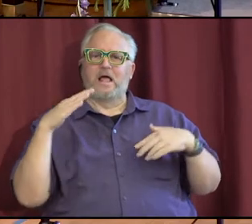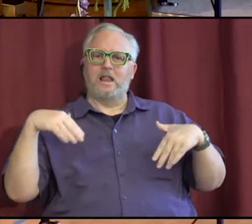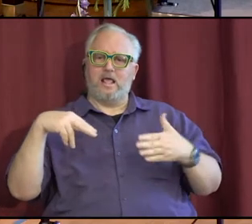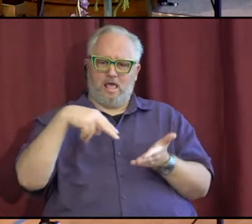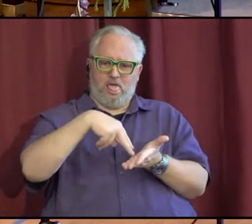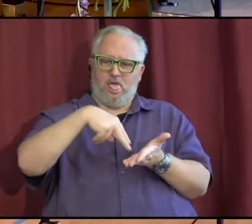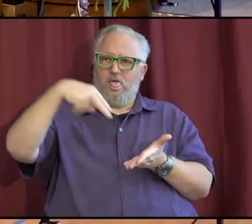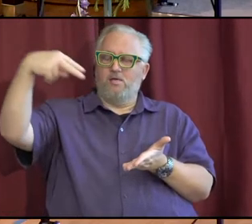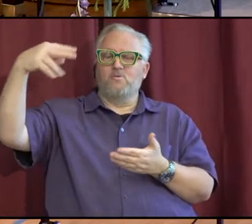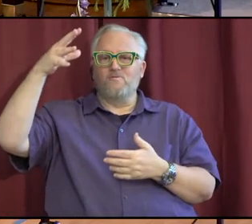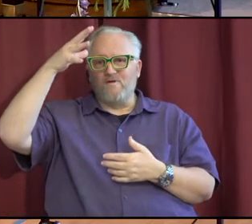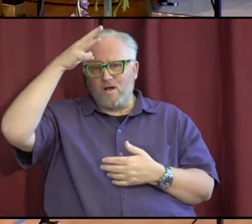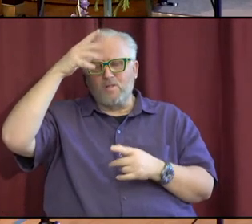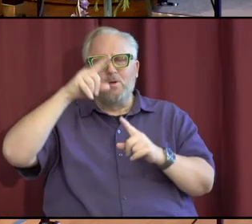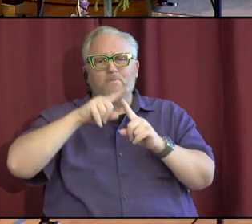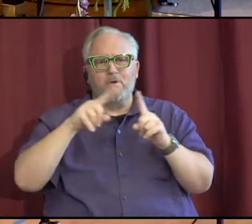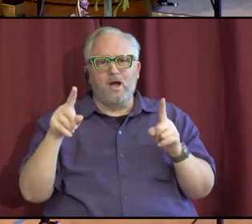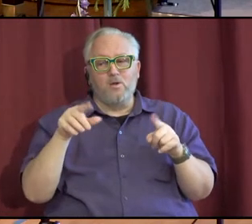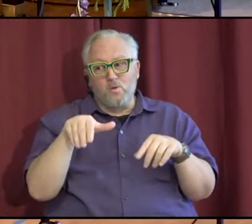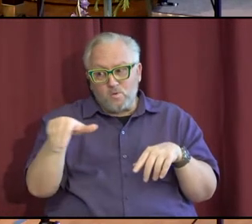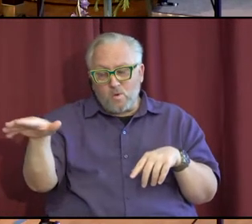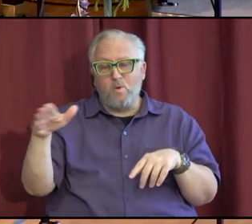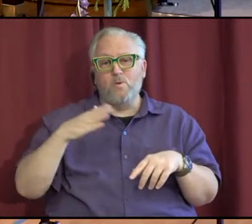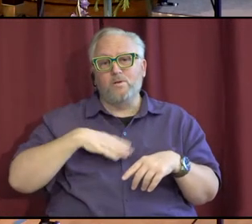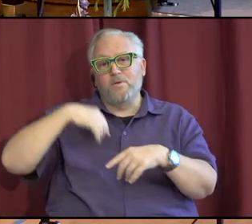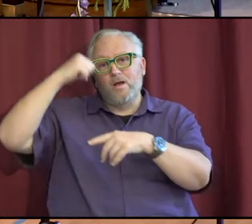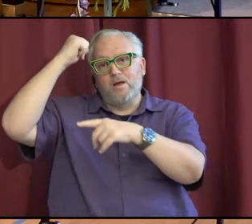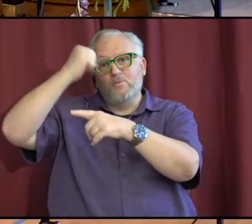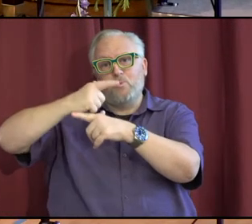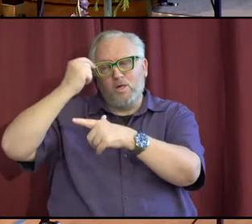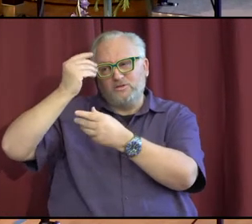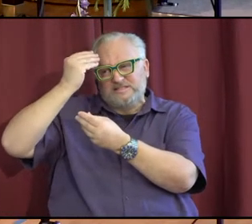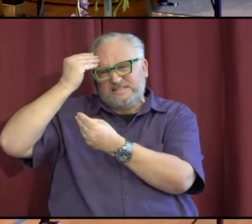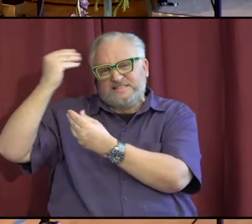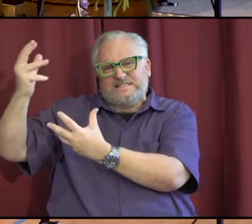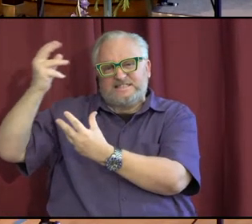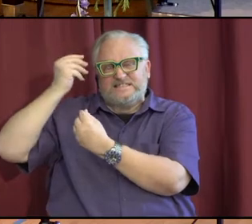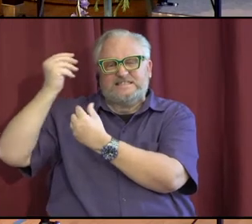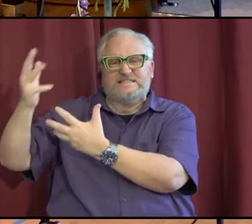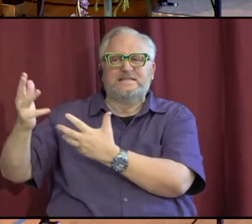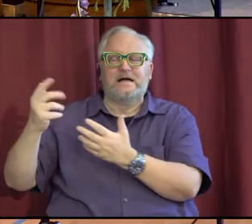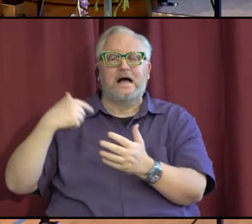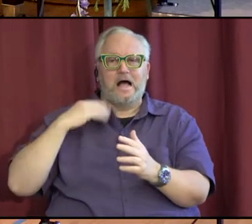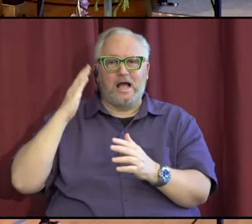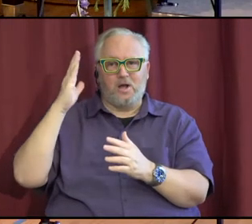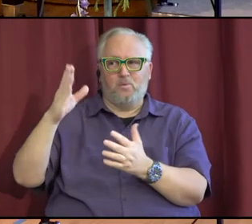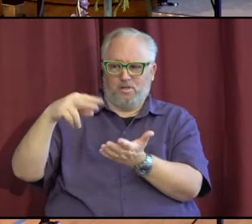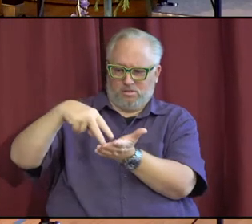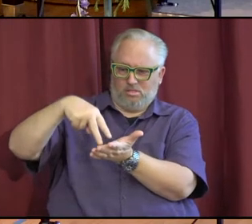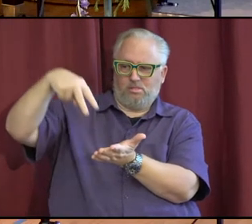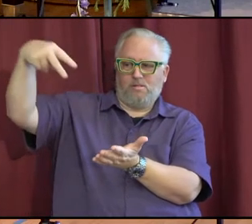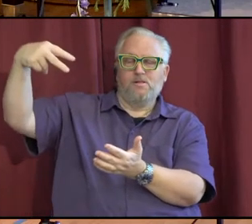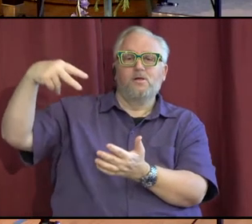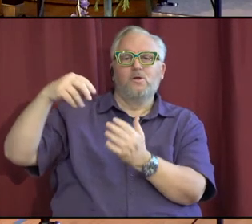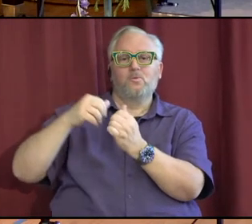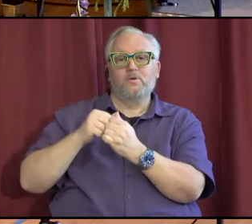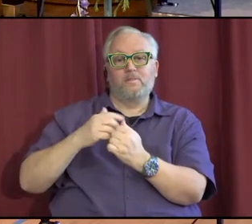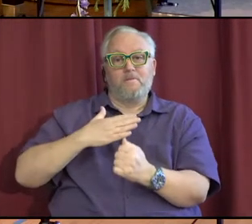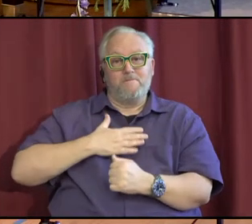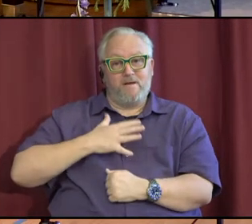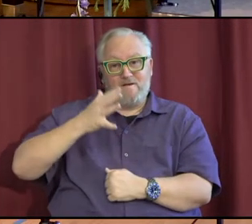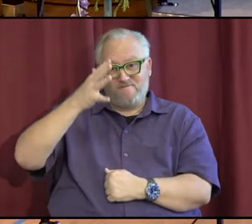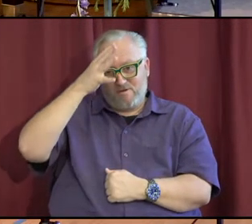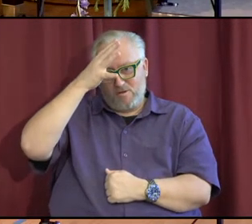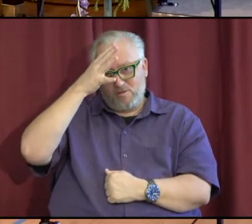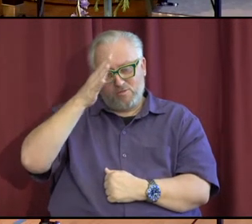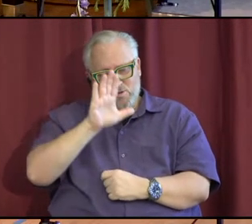the Father, but go to my brothers and say to them, 'I am ascending to my Father and to your Father, to